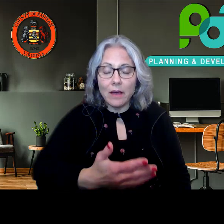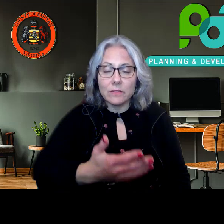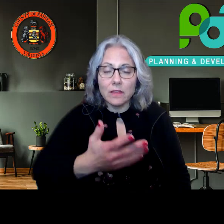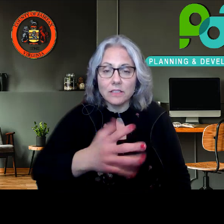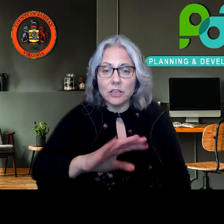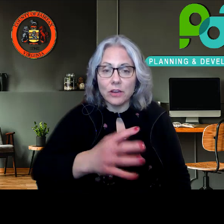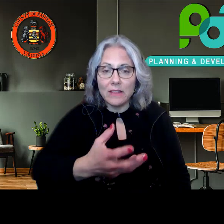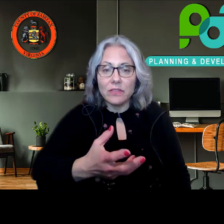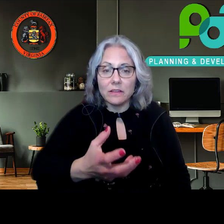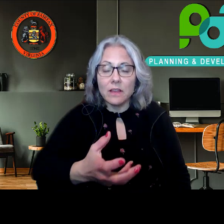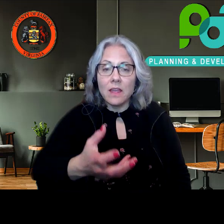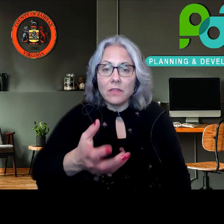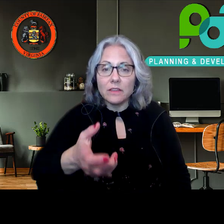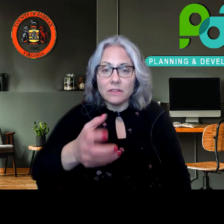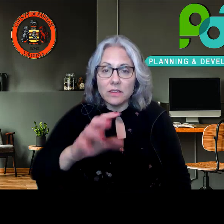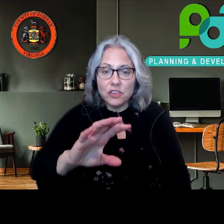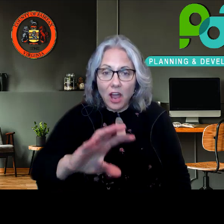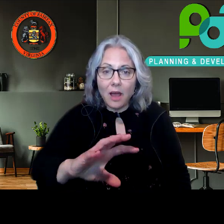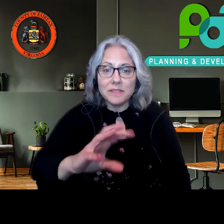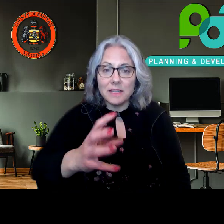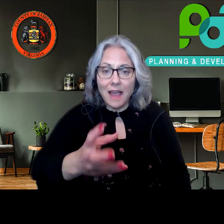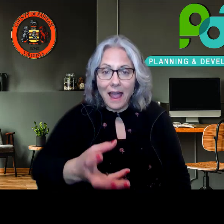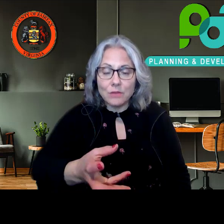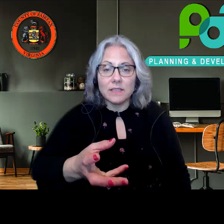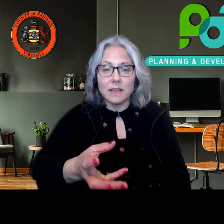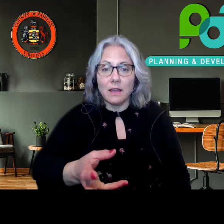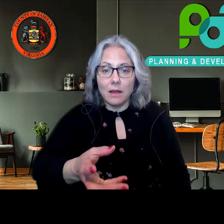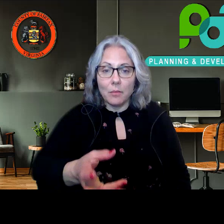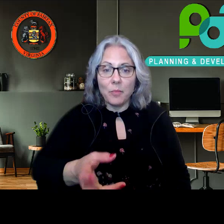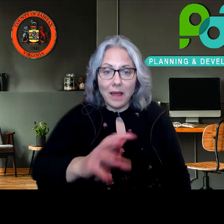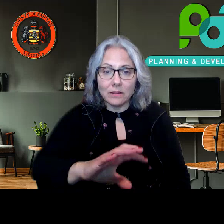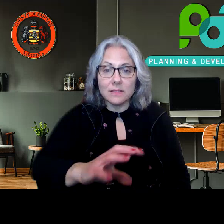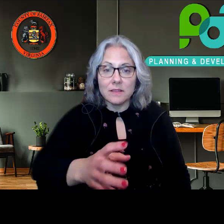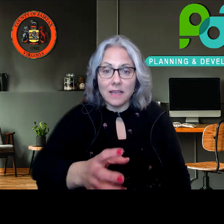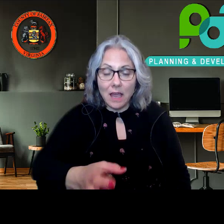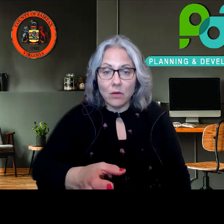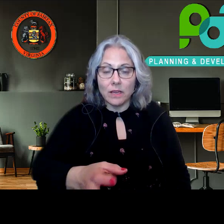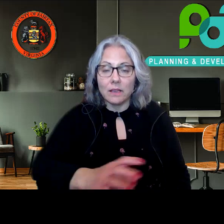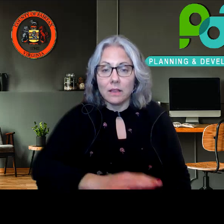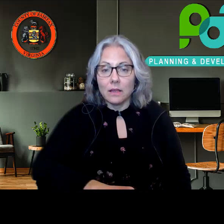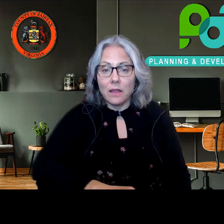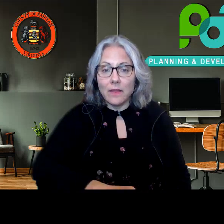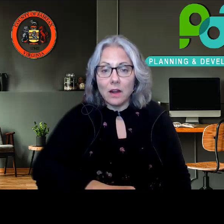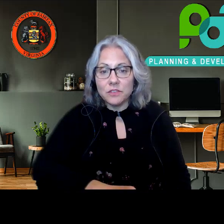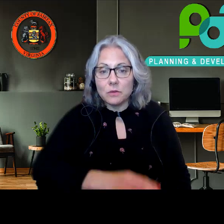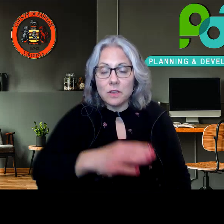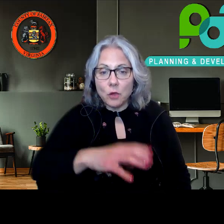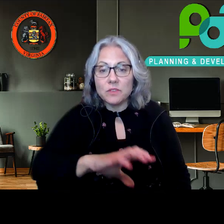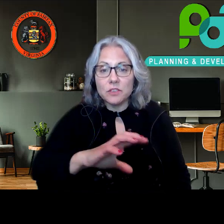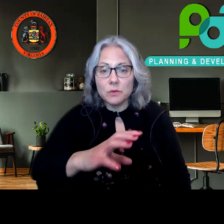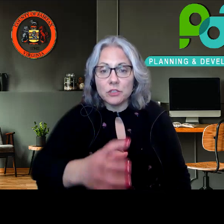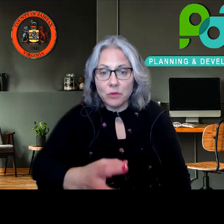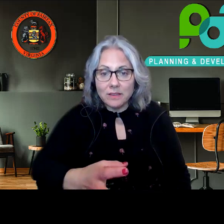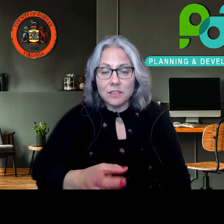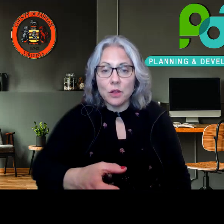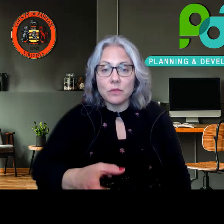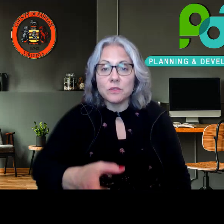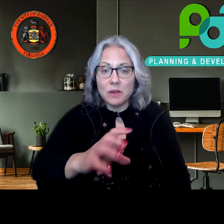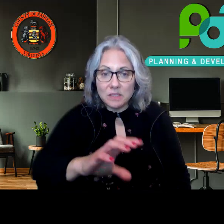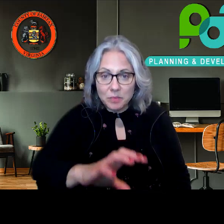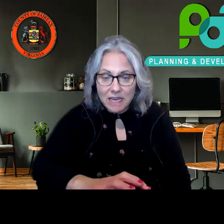Mary have to create the jobs and housing balance in the county, and that also goes to